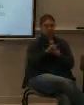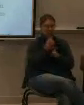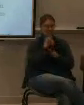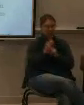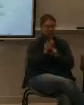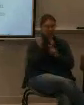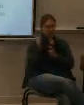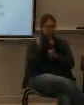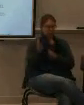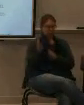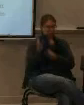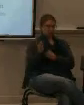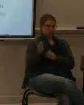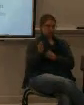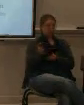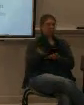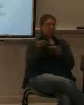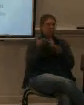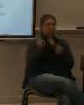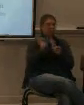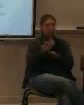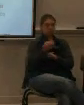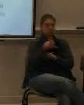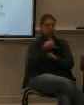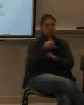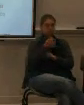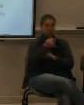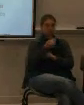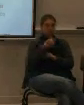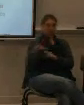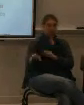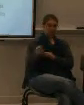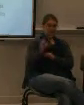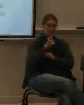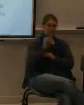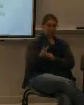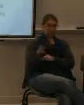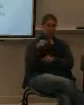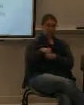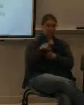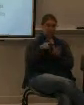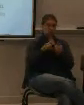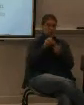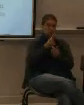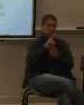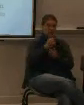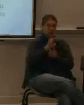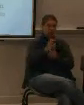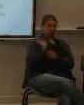donor, give off sulfate, and pull carbon dioxide into organic carbon.